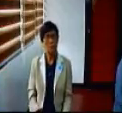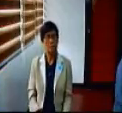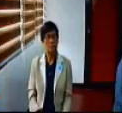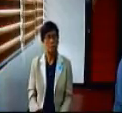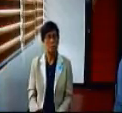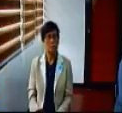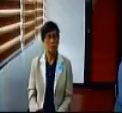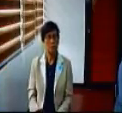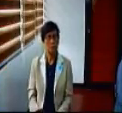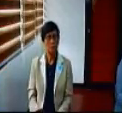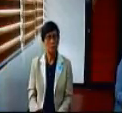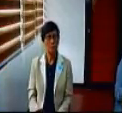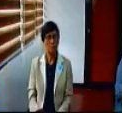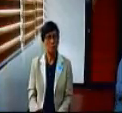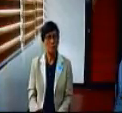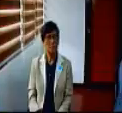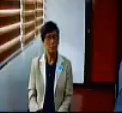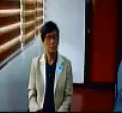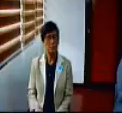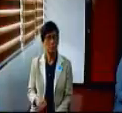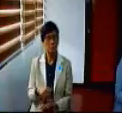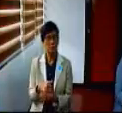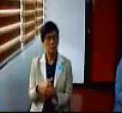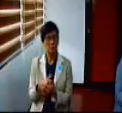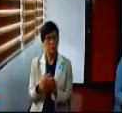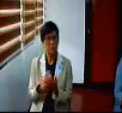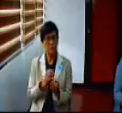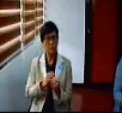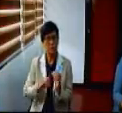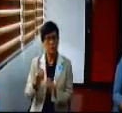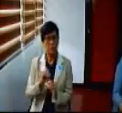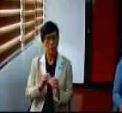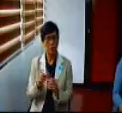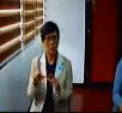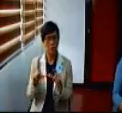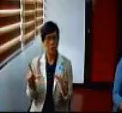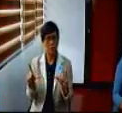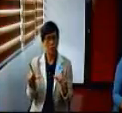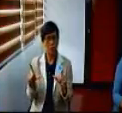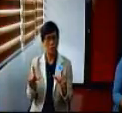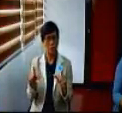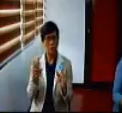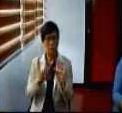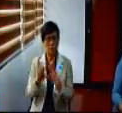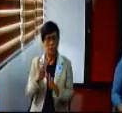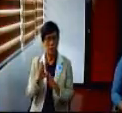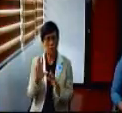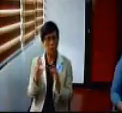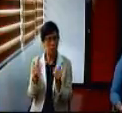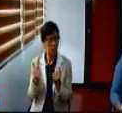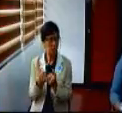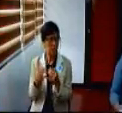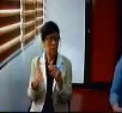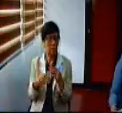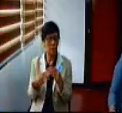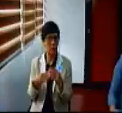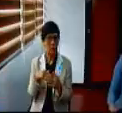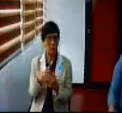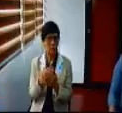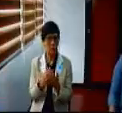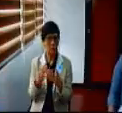and human rights. Some operational level grievances are company based. Some are also based